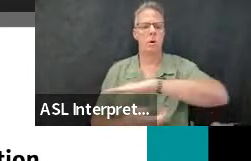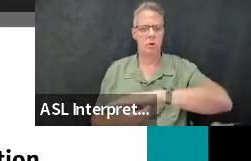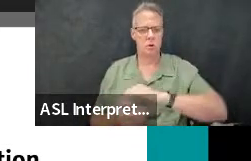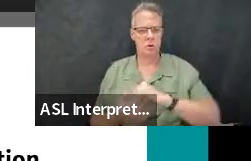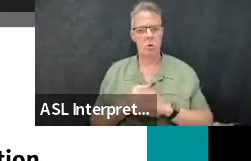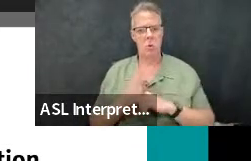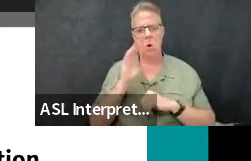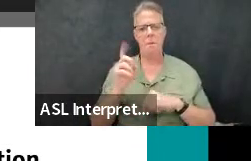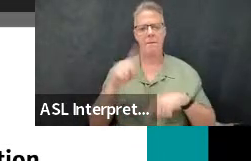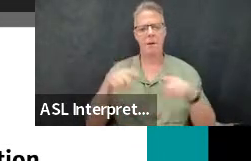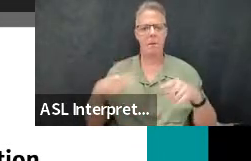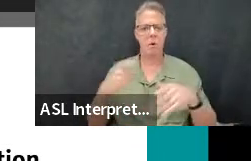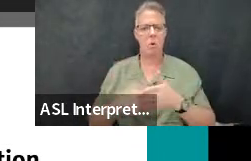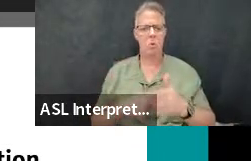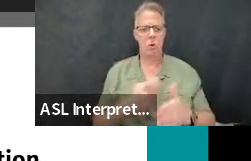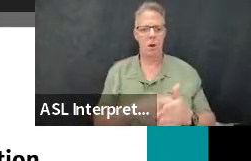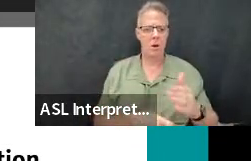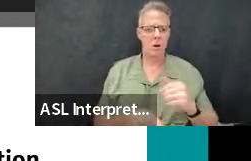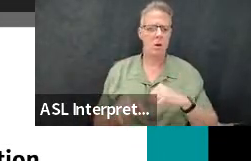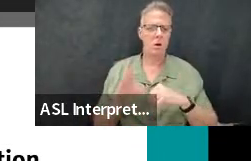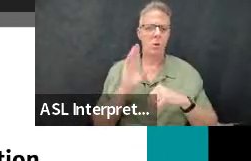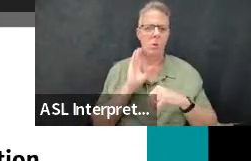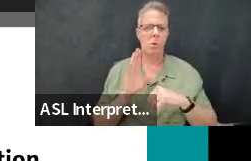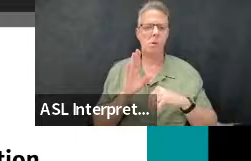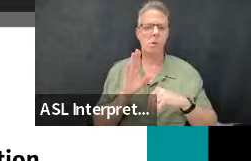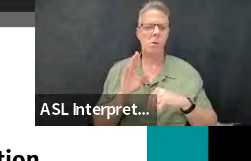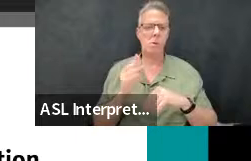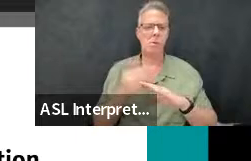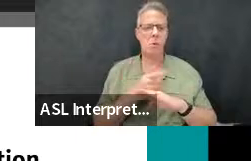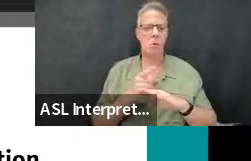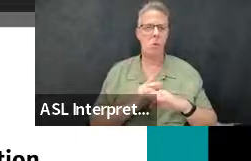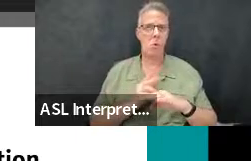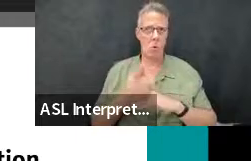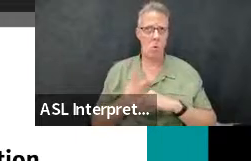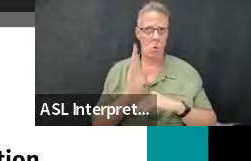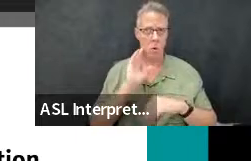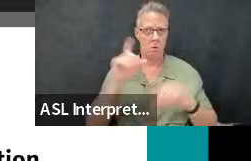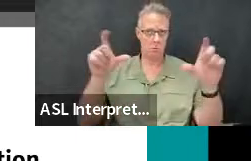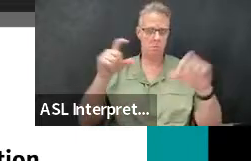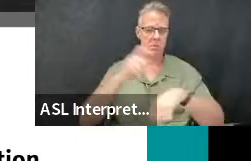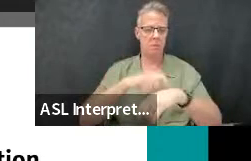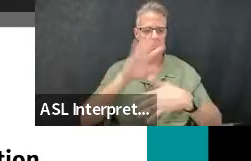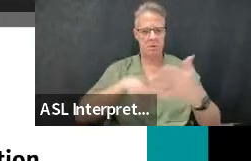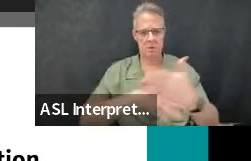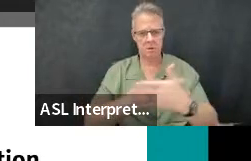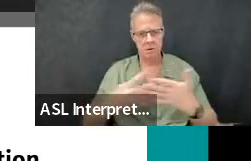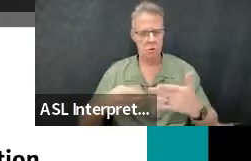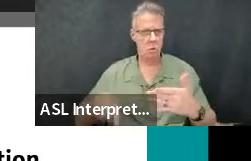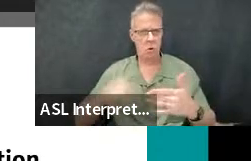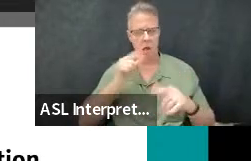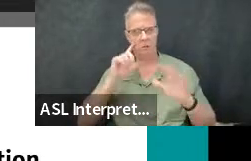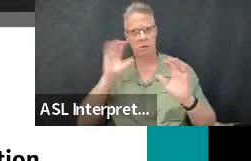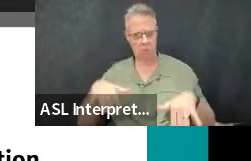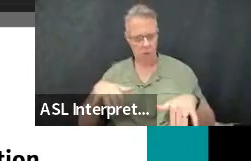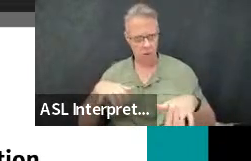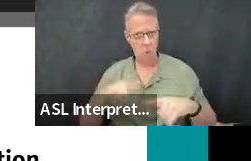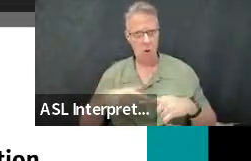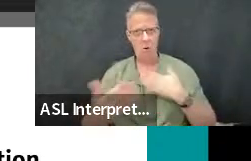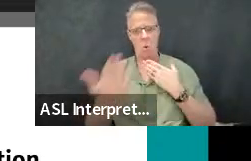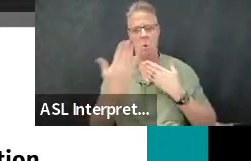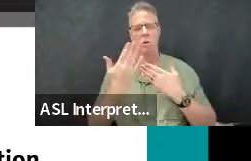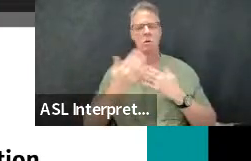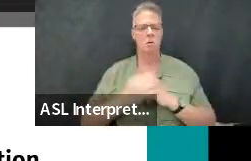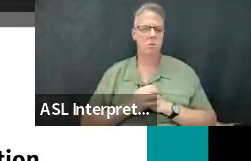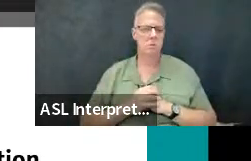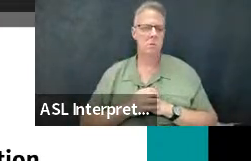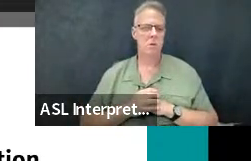rate tolling. It's going to be know before you go. So there's a set schedule. There's no surprises when people get to the bridge.